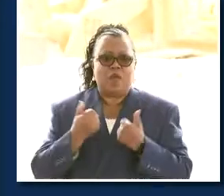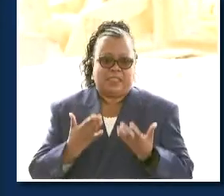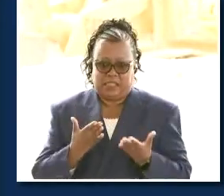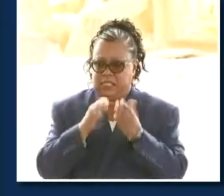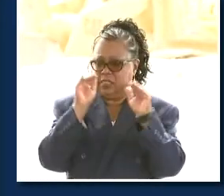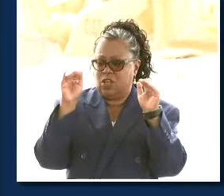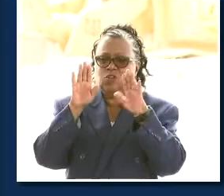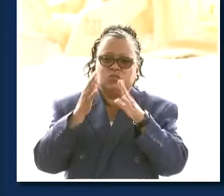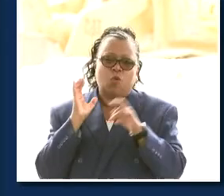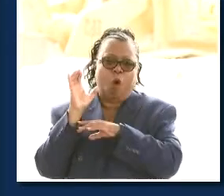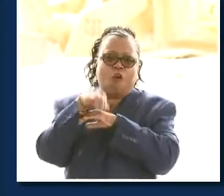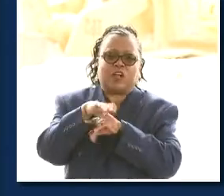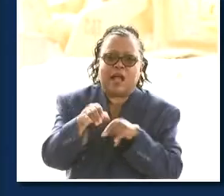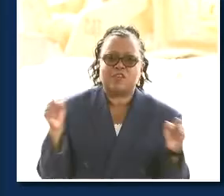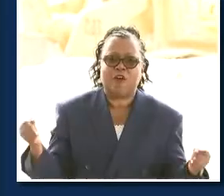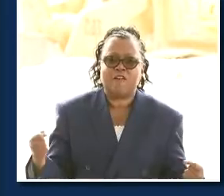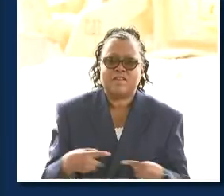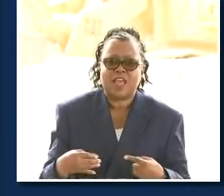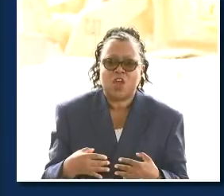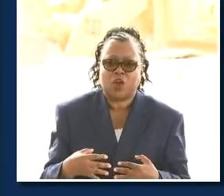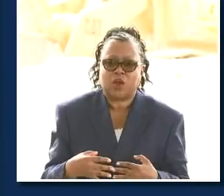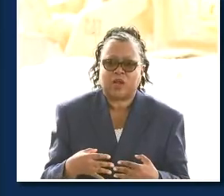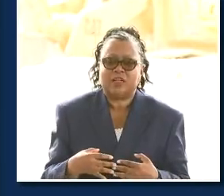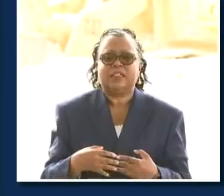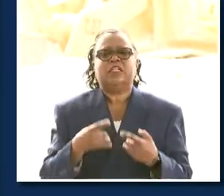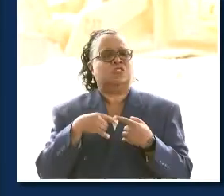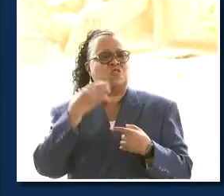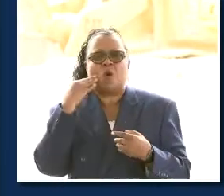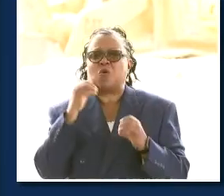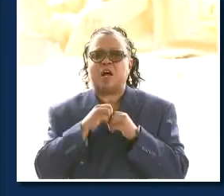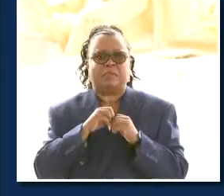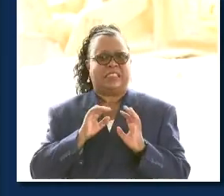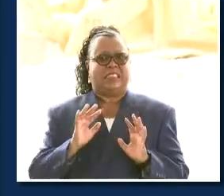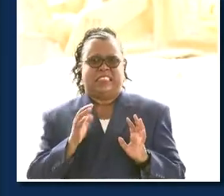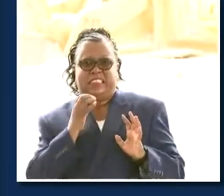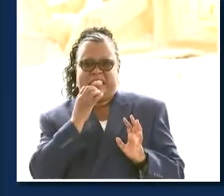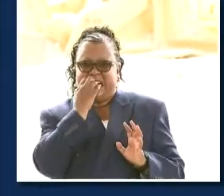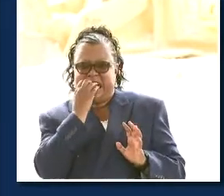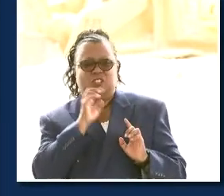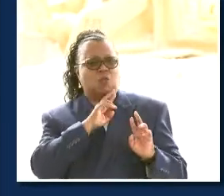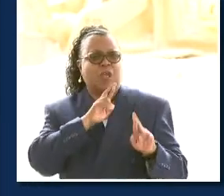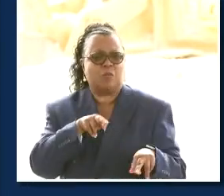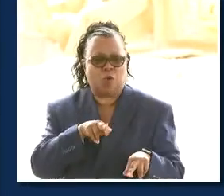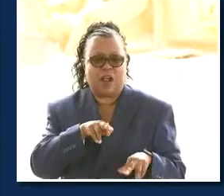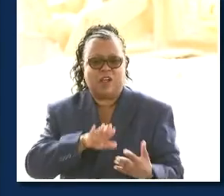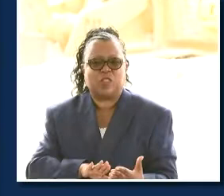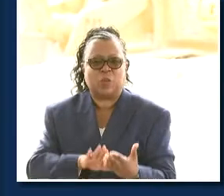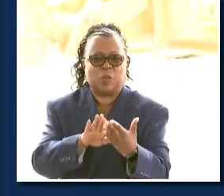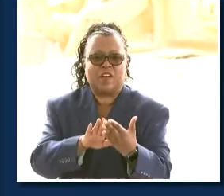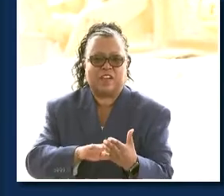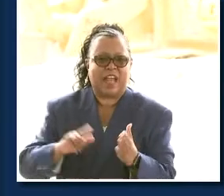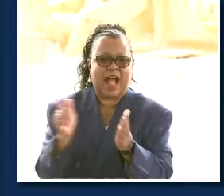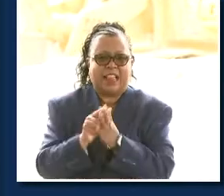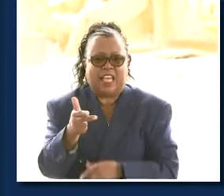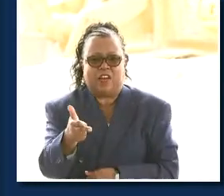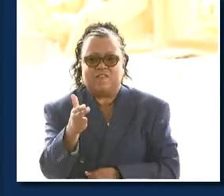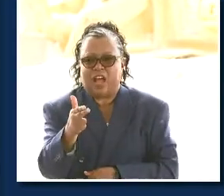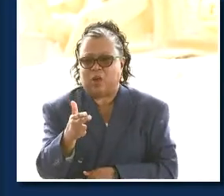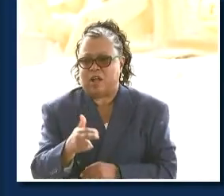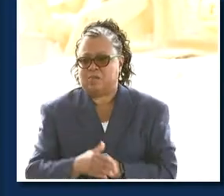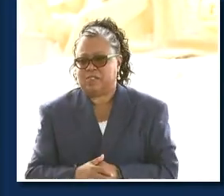residents to overcome your fears, to no longer be hesitant to report the presence of illegal